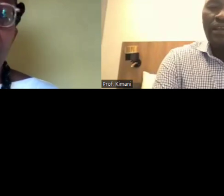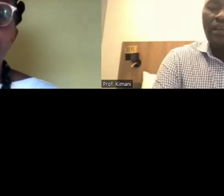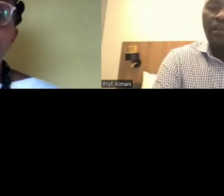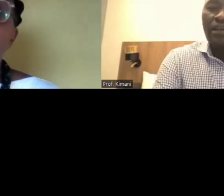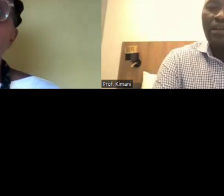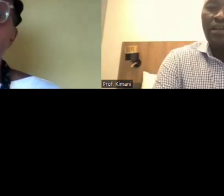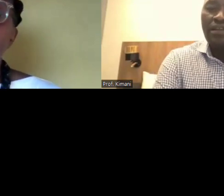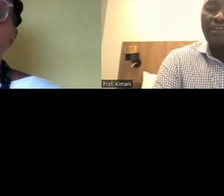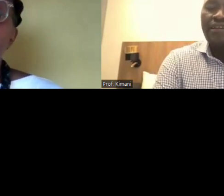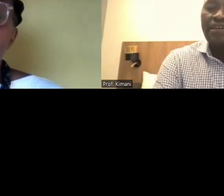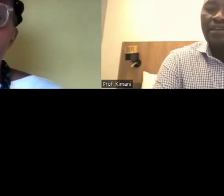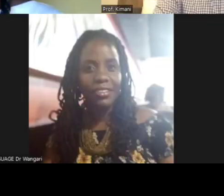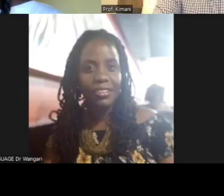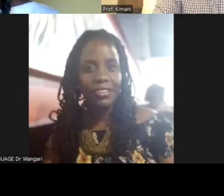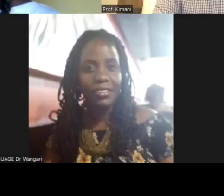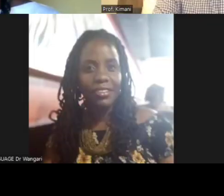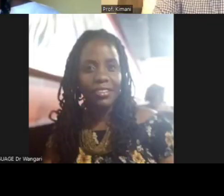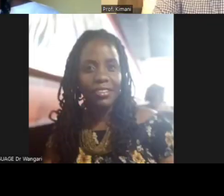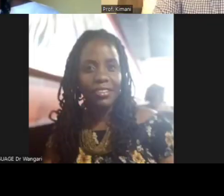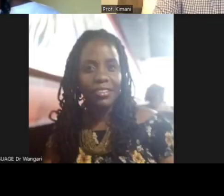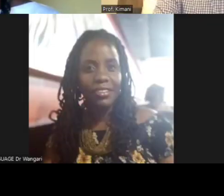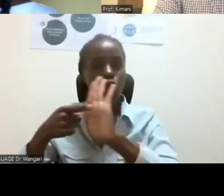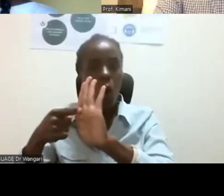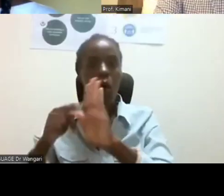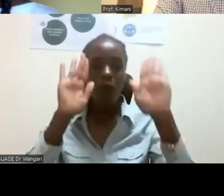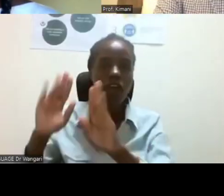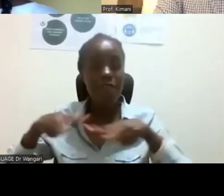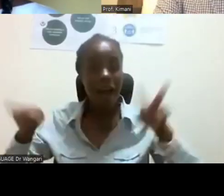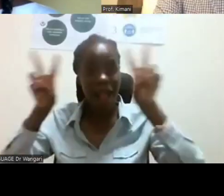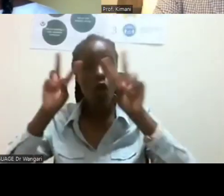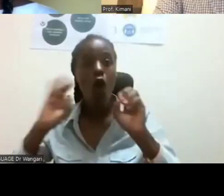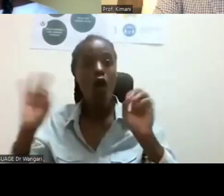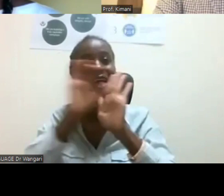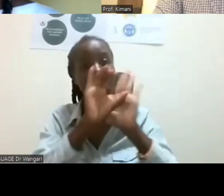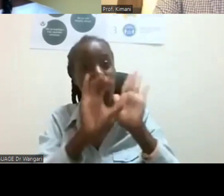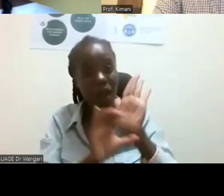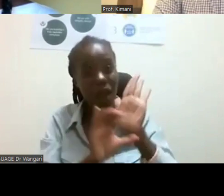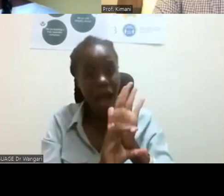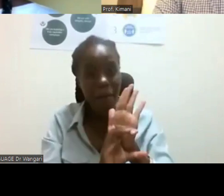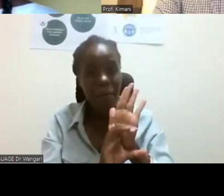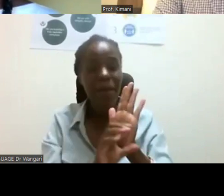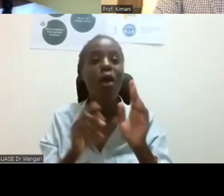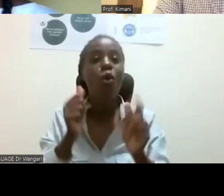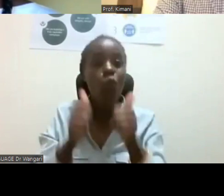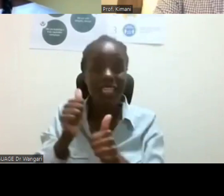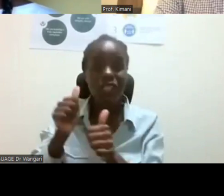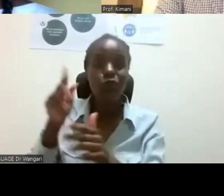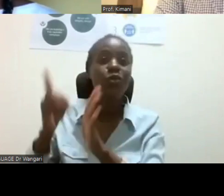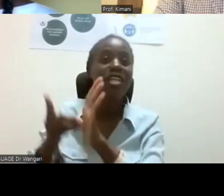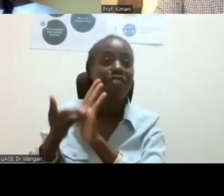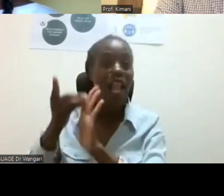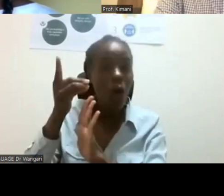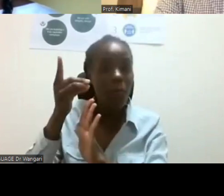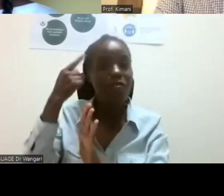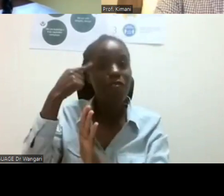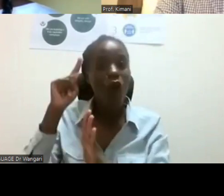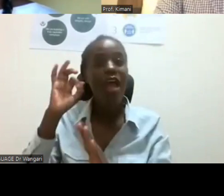highlights the incredible value of the curriculum you'll have developed, the efforts